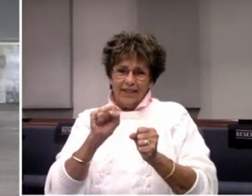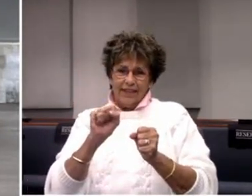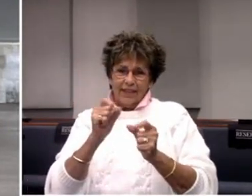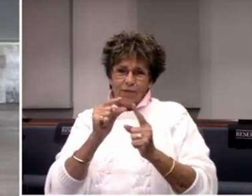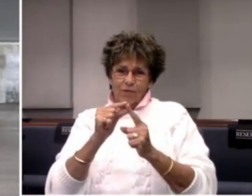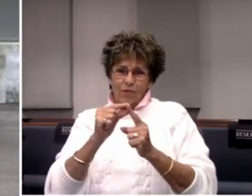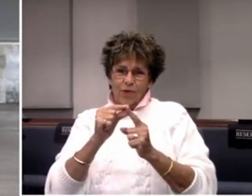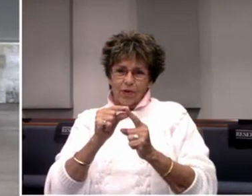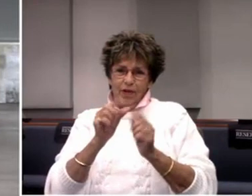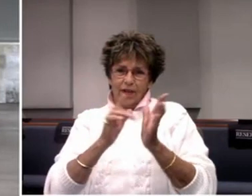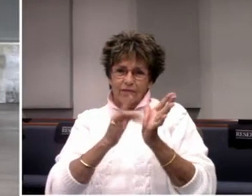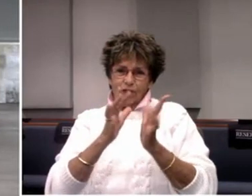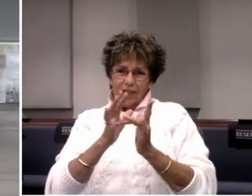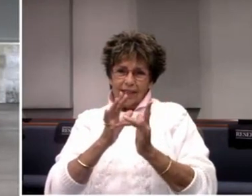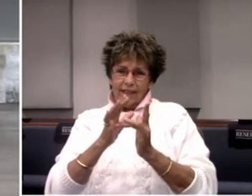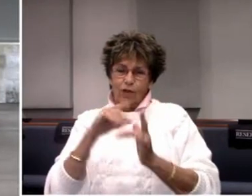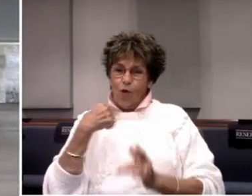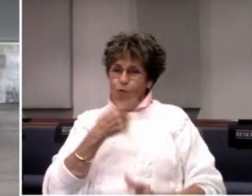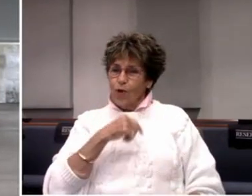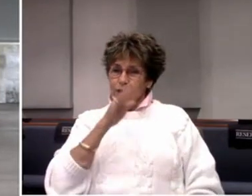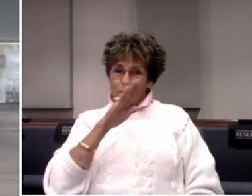our